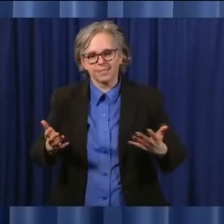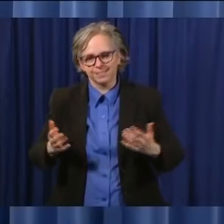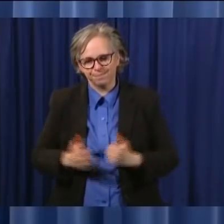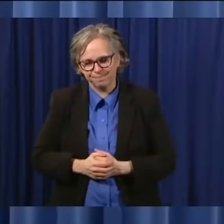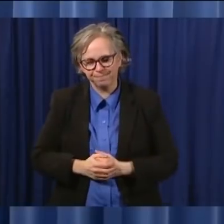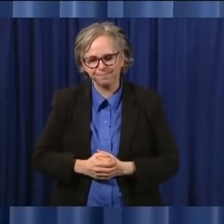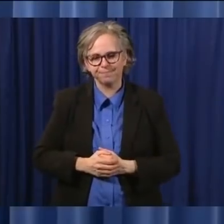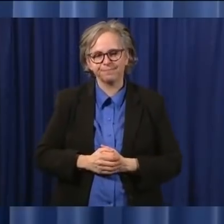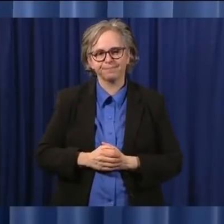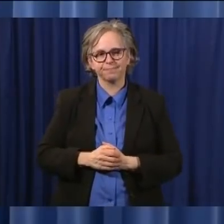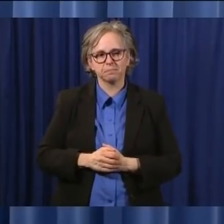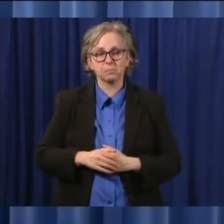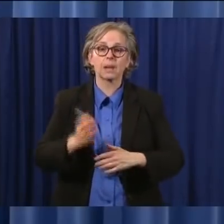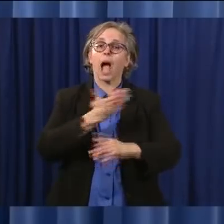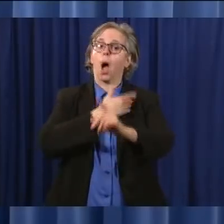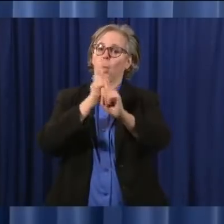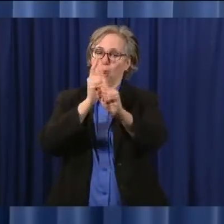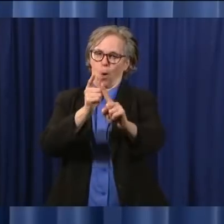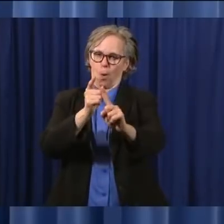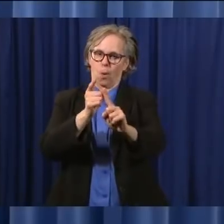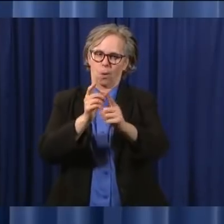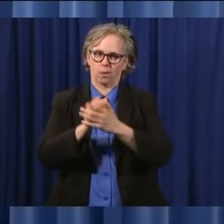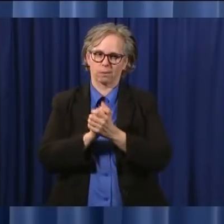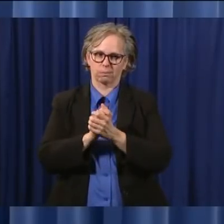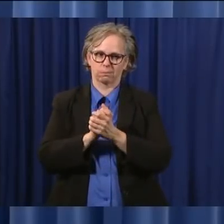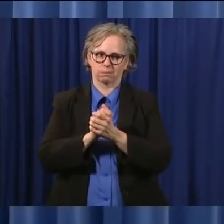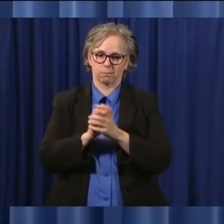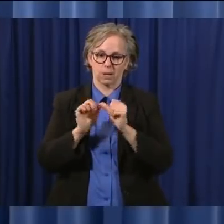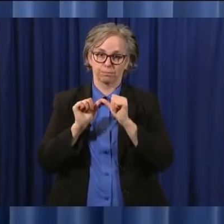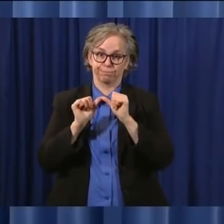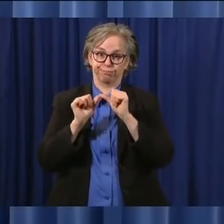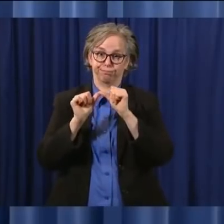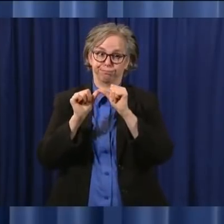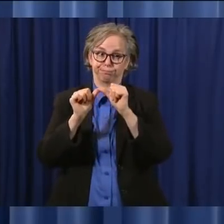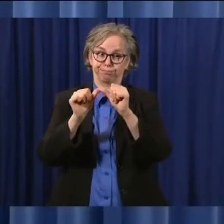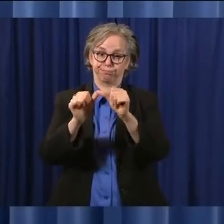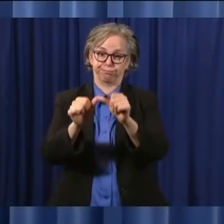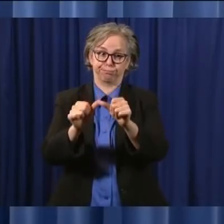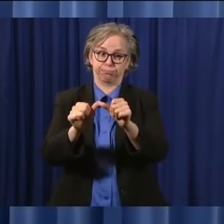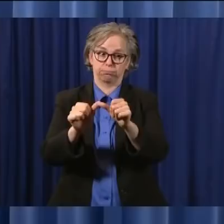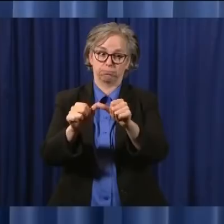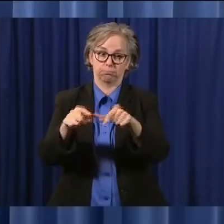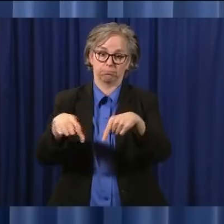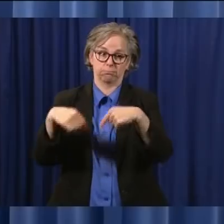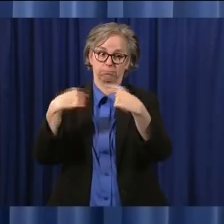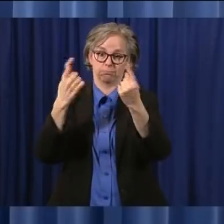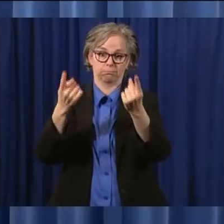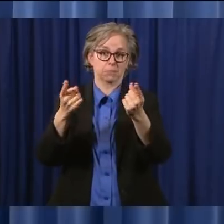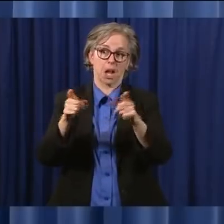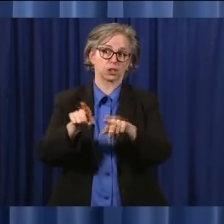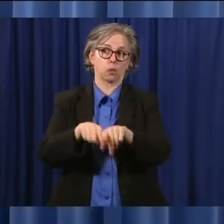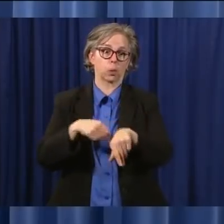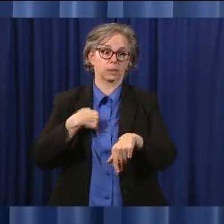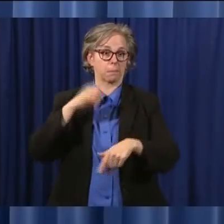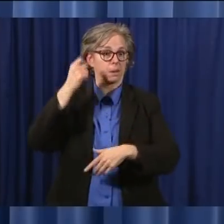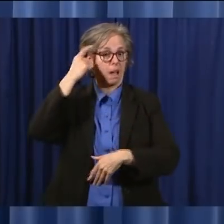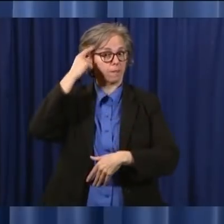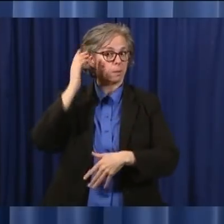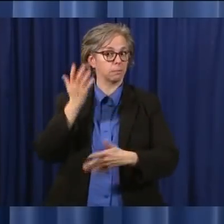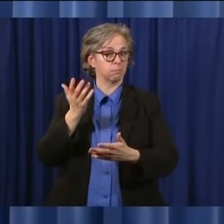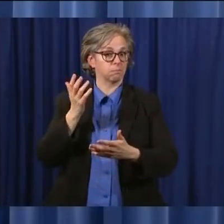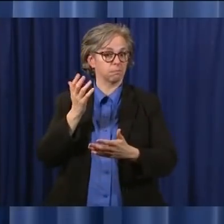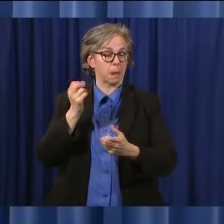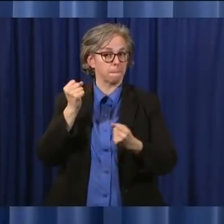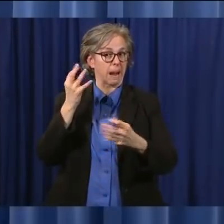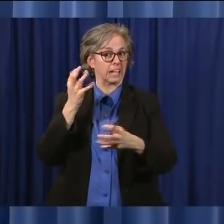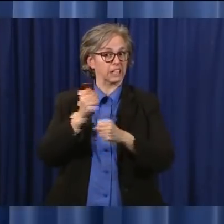our goal is to do this as long as I'm governor, and to do this we hope for many years. But the